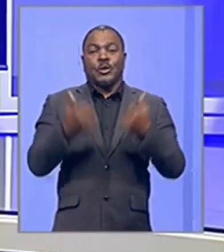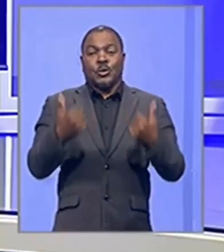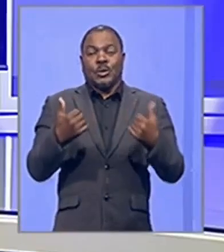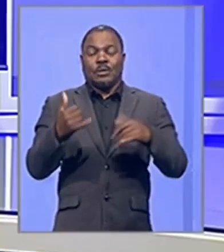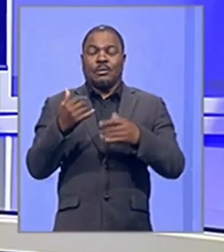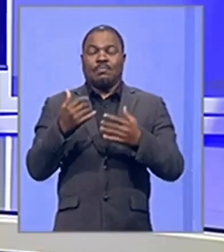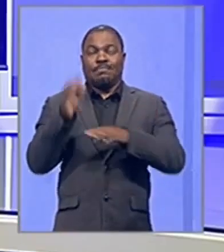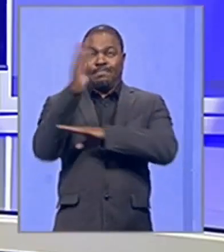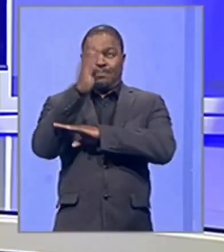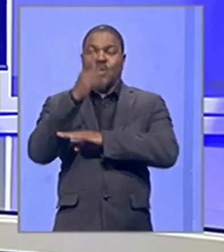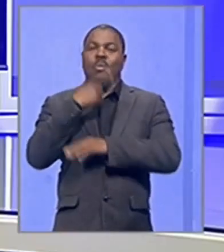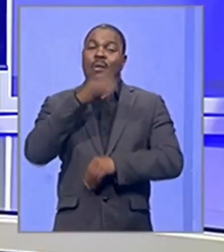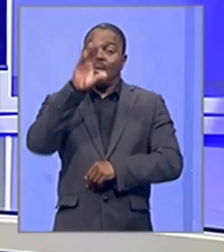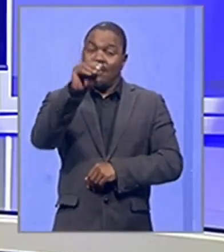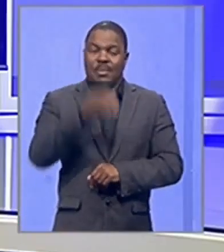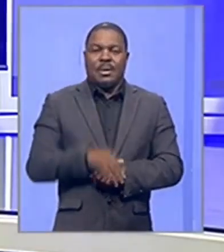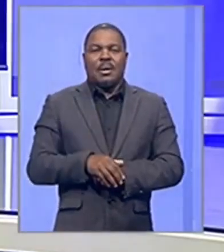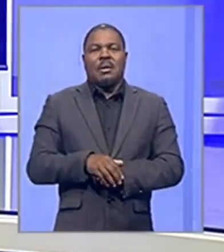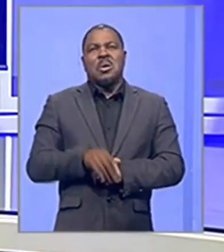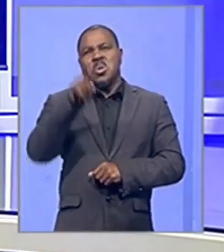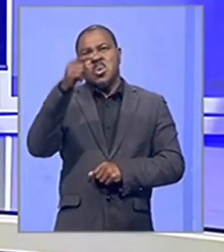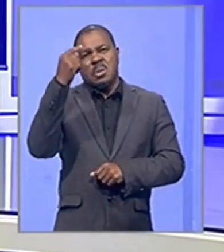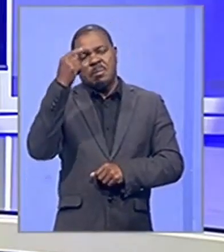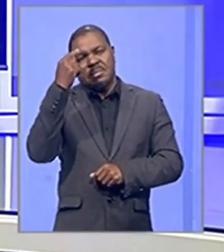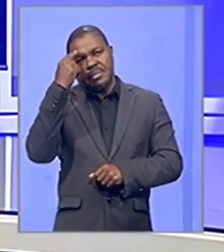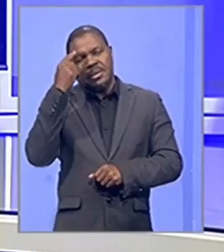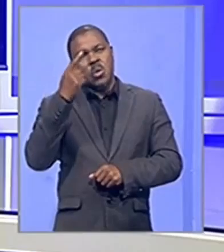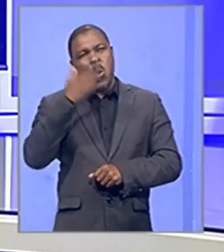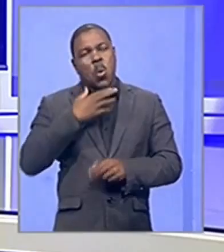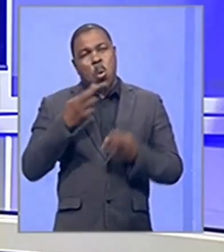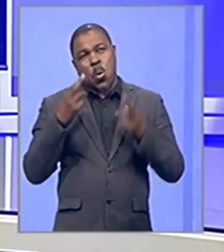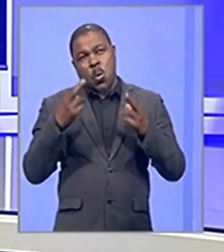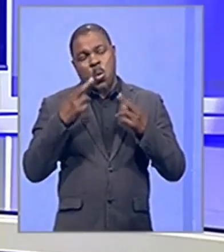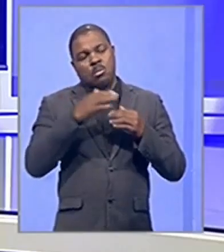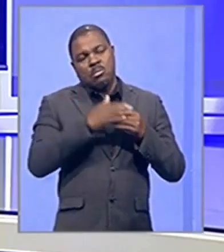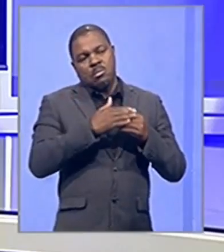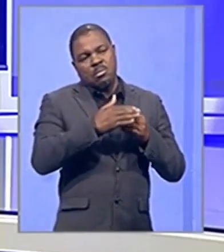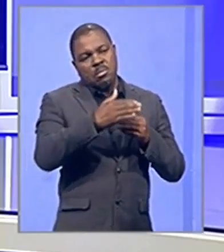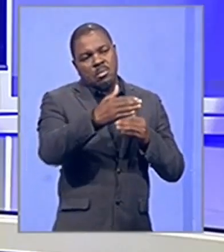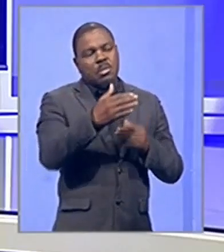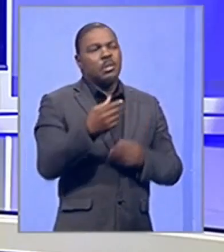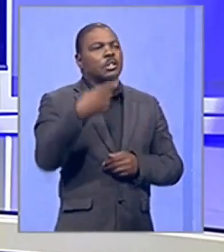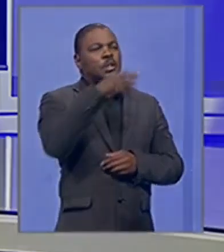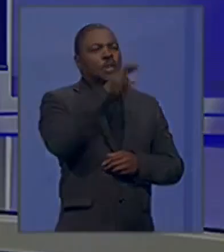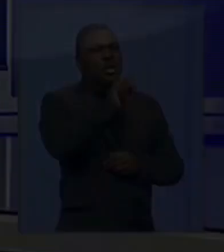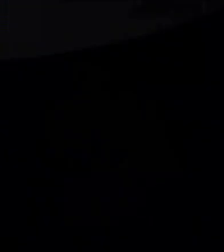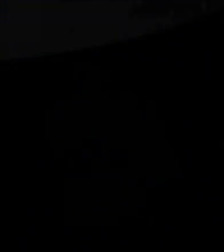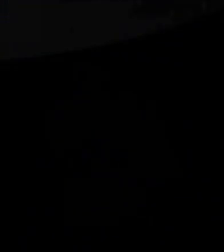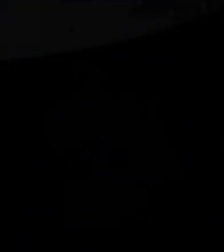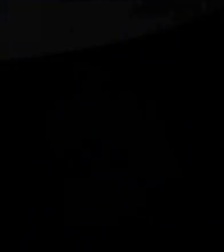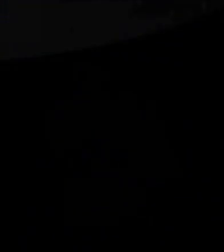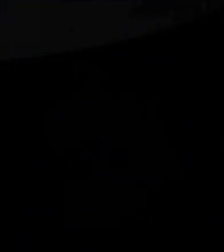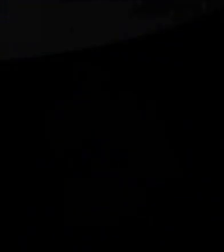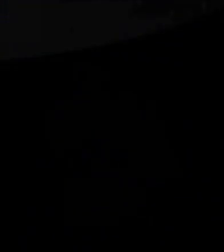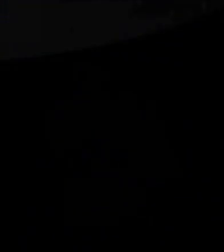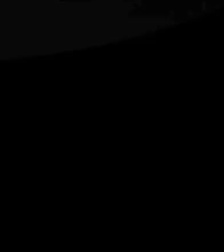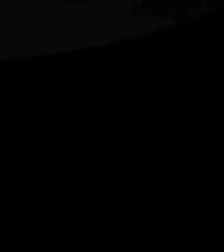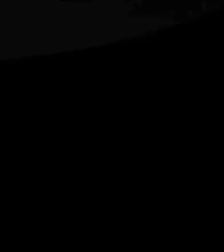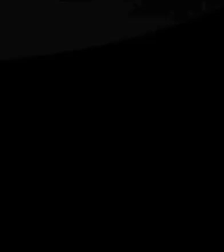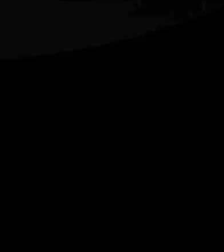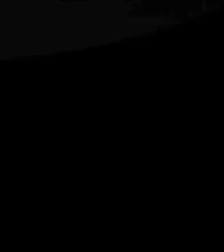Pejana re botšišitše gore na ke diphetogo dife tšeo o dumago go di bona taolong ya mmušo wa botee bja setšhaba e